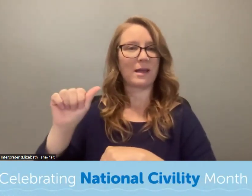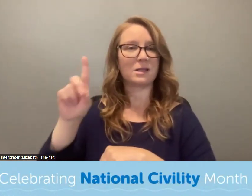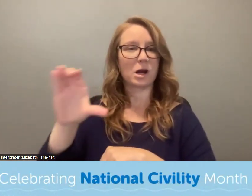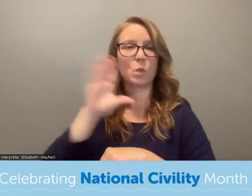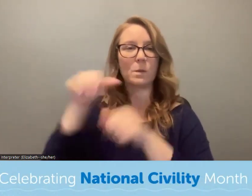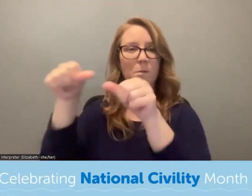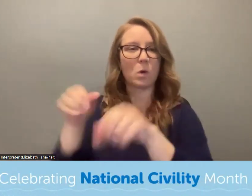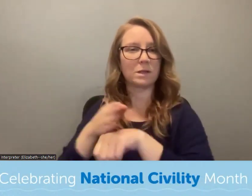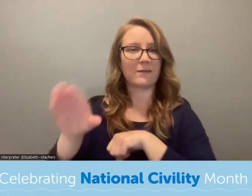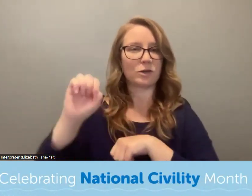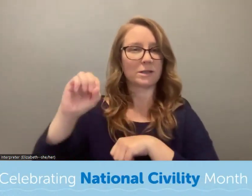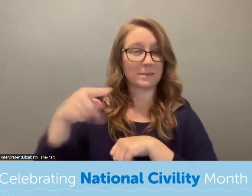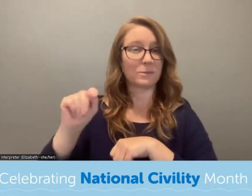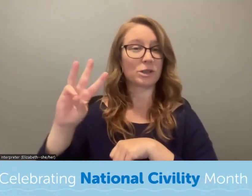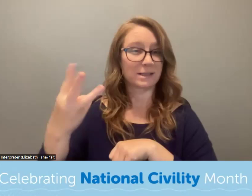6th.